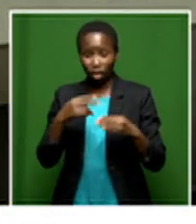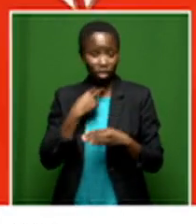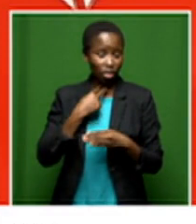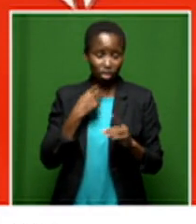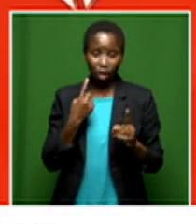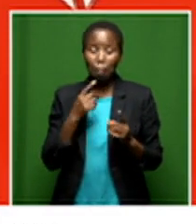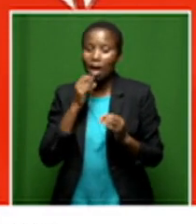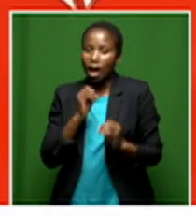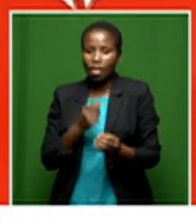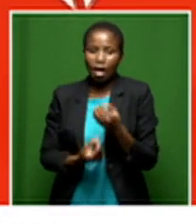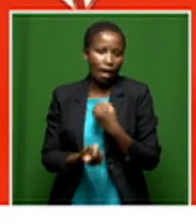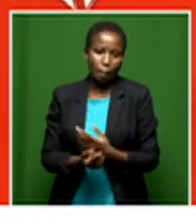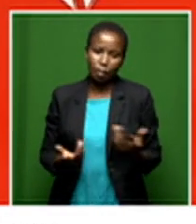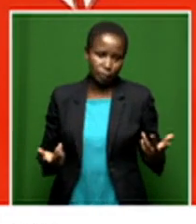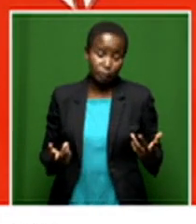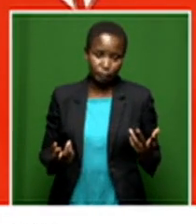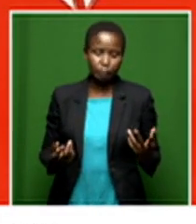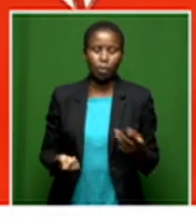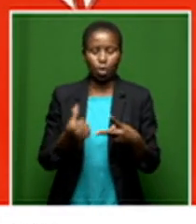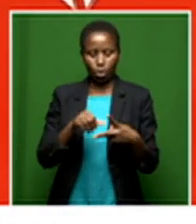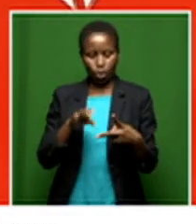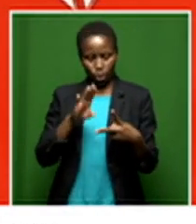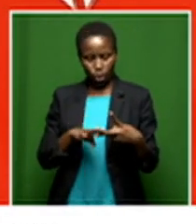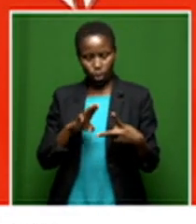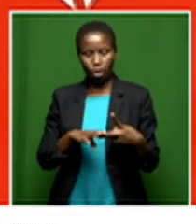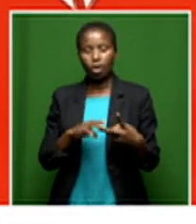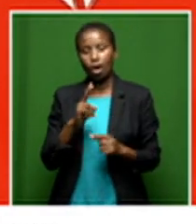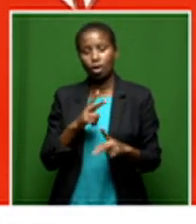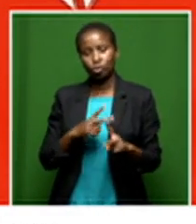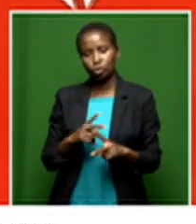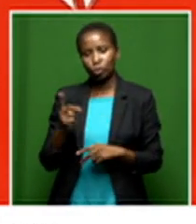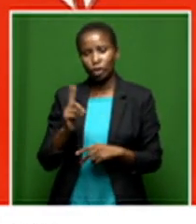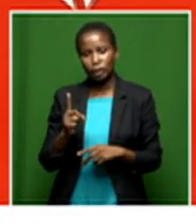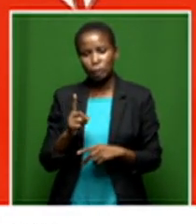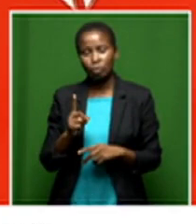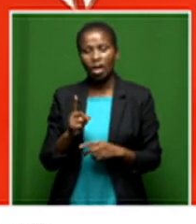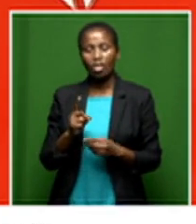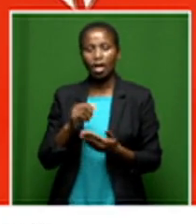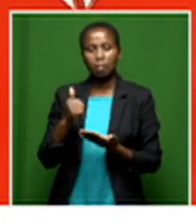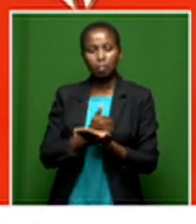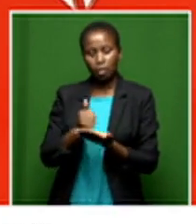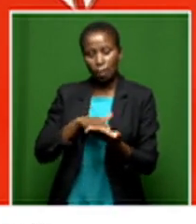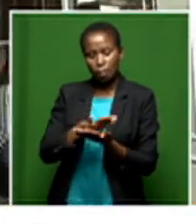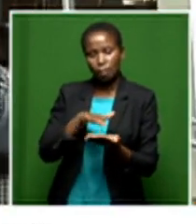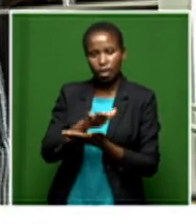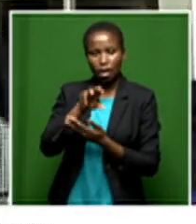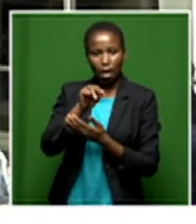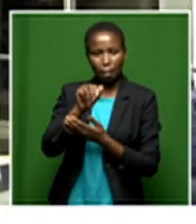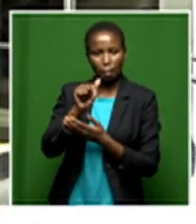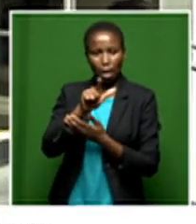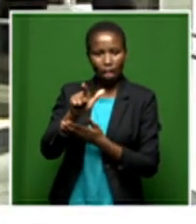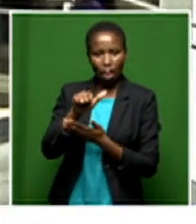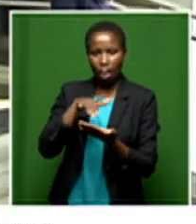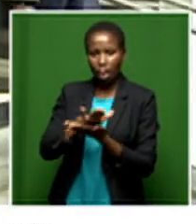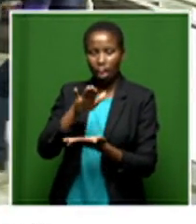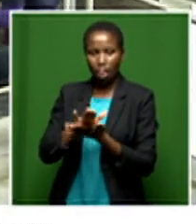nothing really happening. Then there was also no mail coming in from internationally, etc., for us to sort